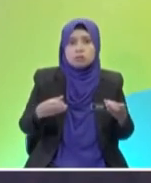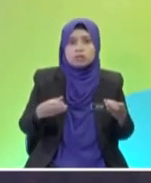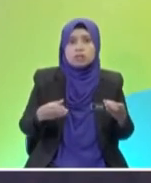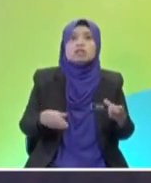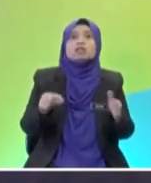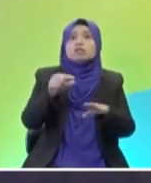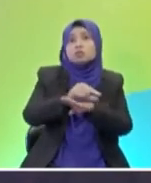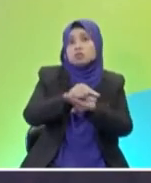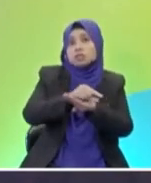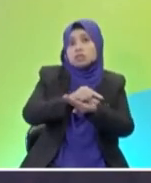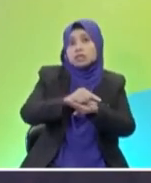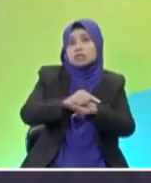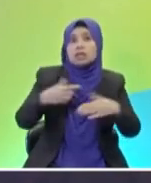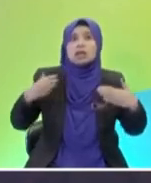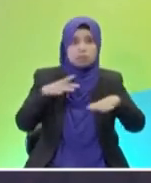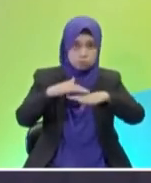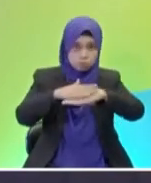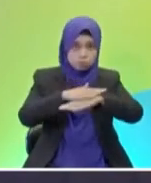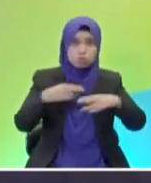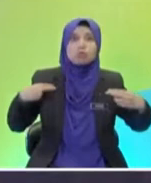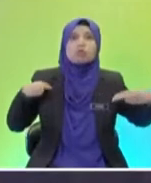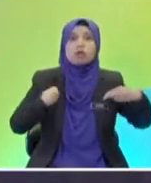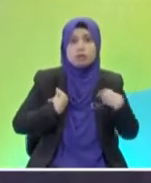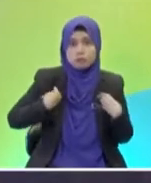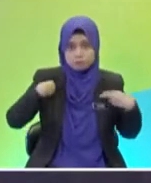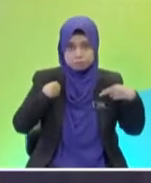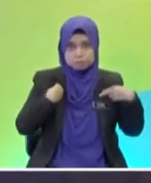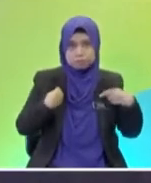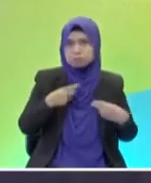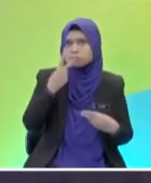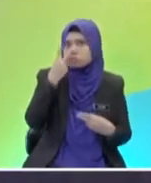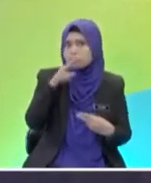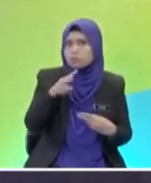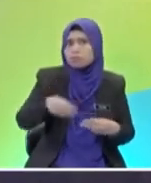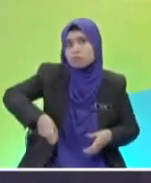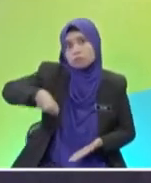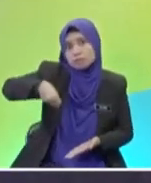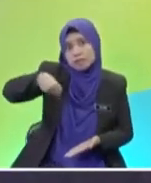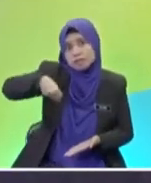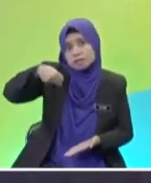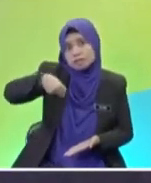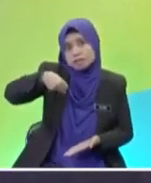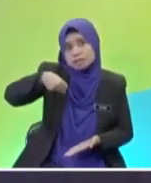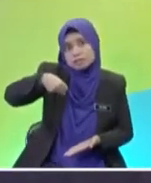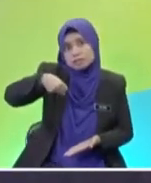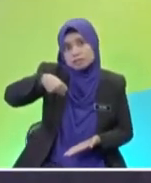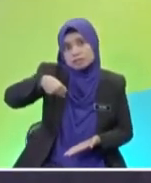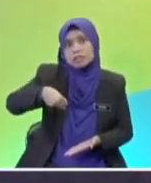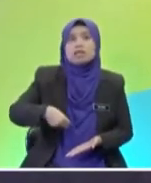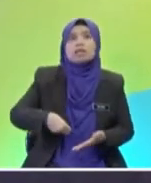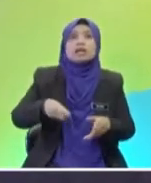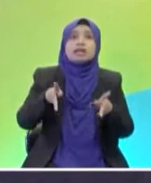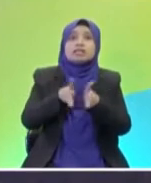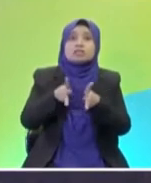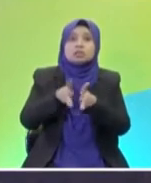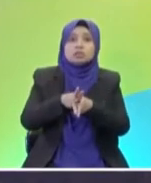species. Yes. Yeah. Okay, thank next you. We can have a look, some handbags here and the boots, all made of animal skin.